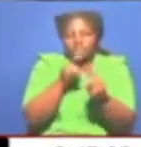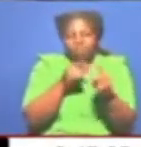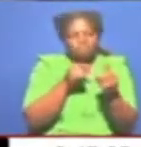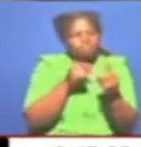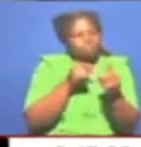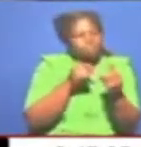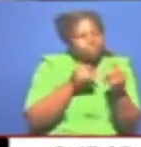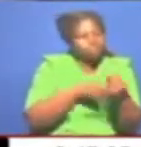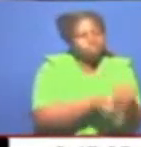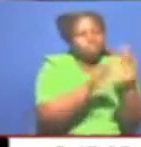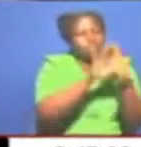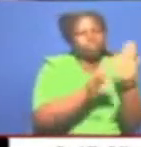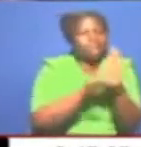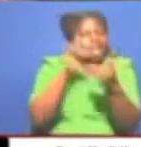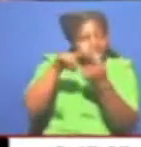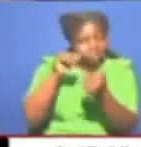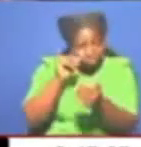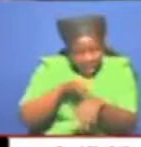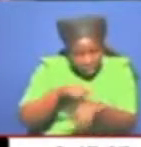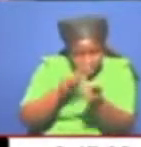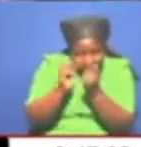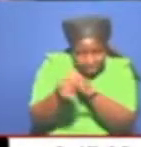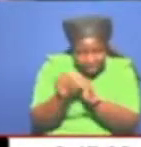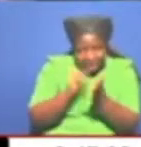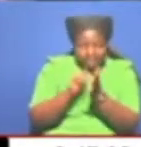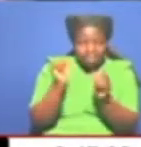we cannot entertain this doctrine in Kenya.